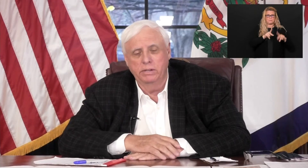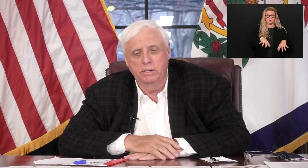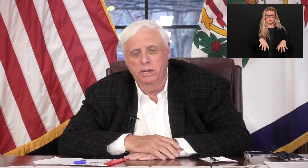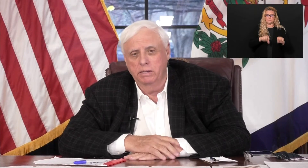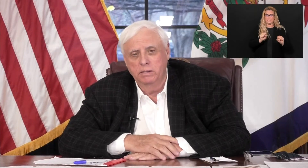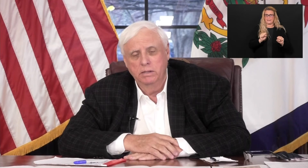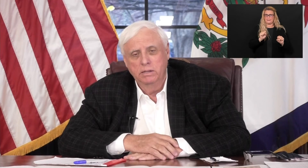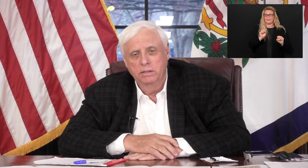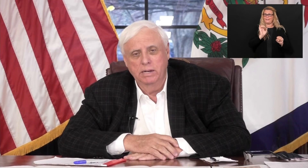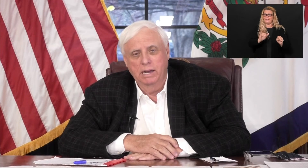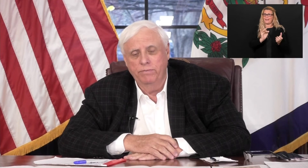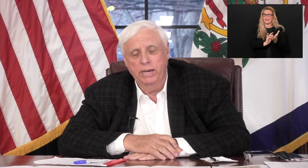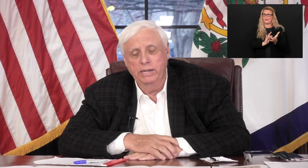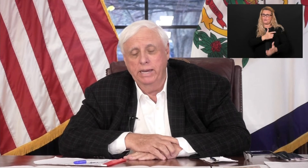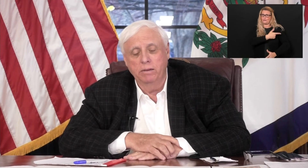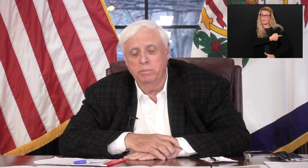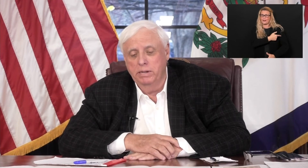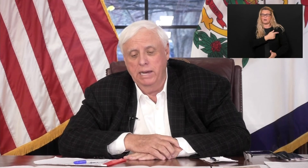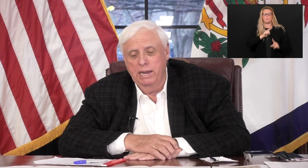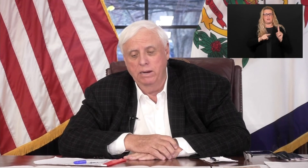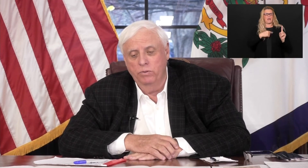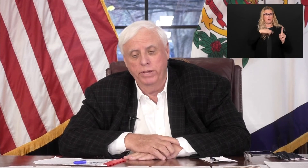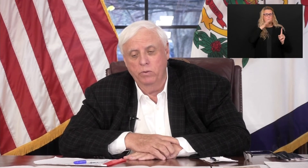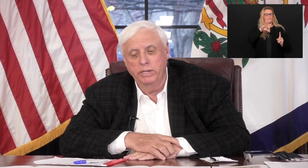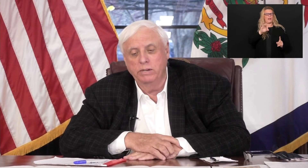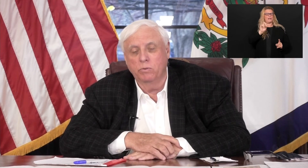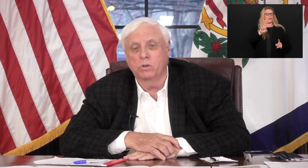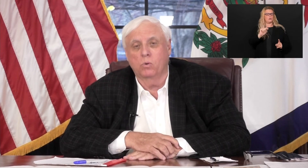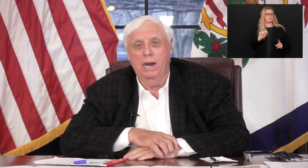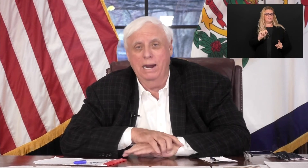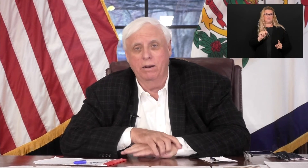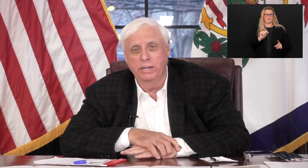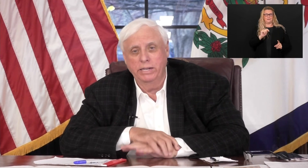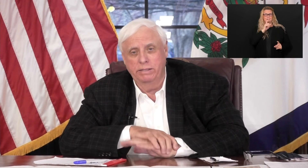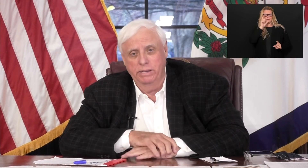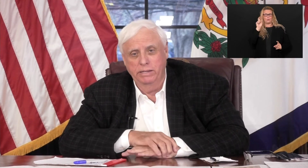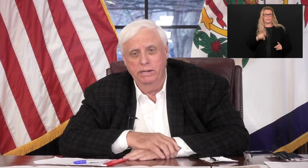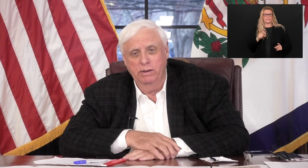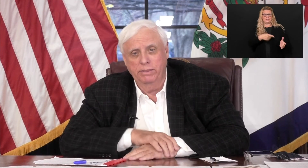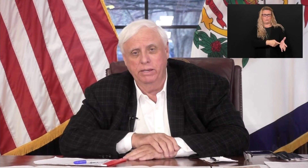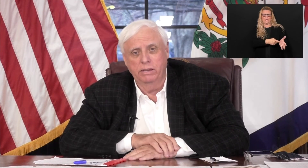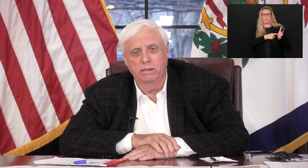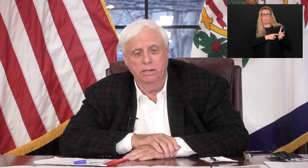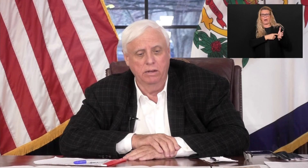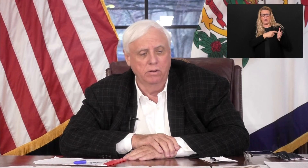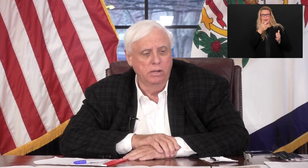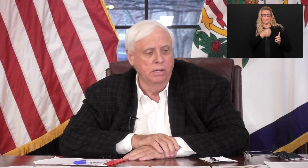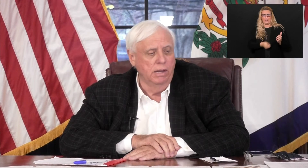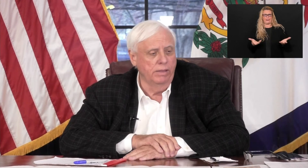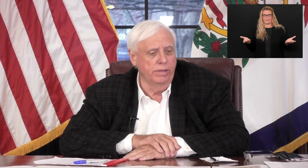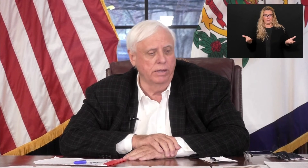something that I'll find out, but I don't think we need to require anything. I think